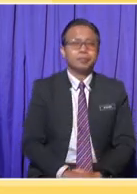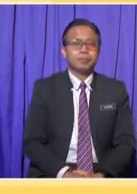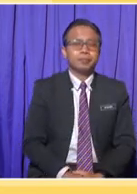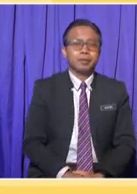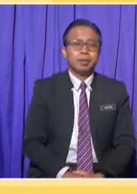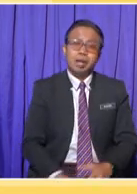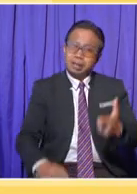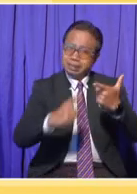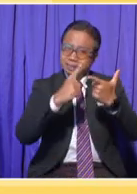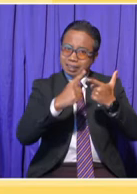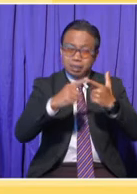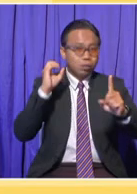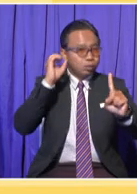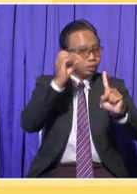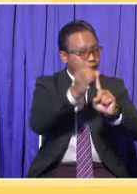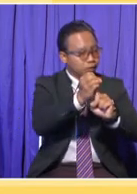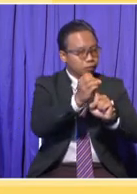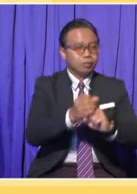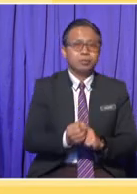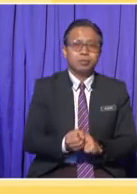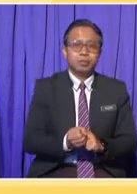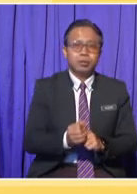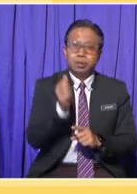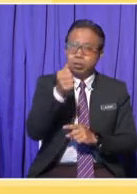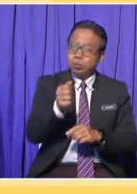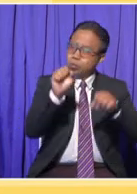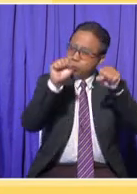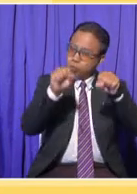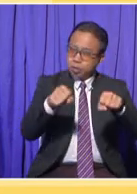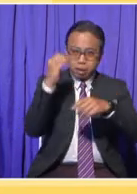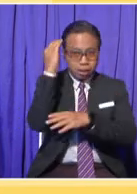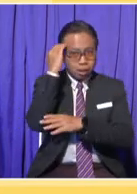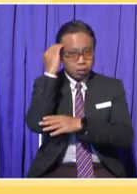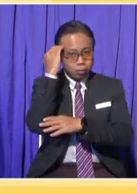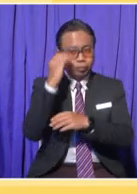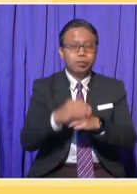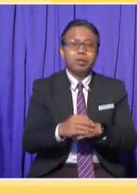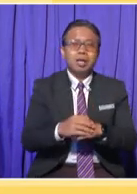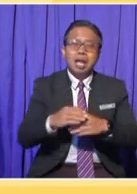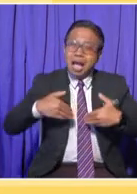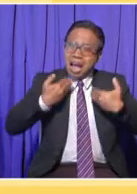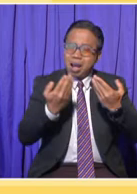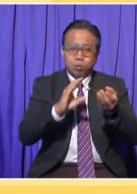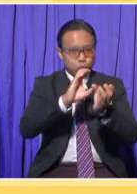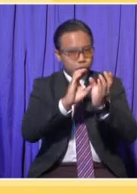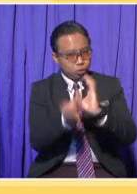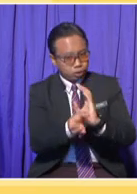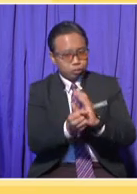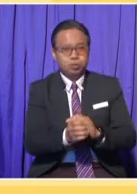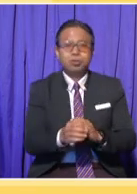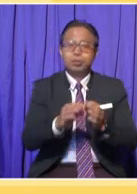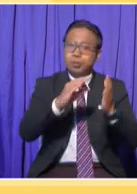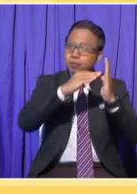The second objective is you will be able to know how to change an